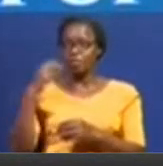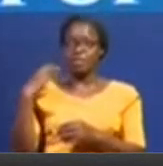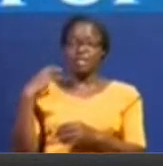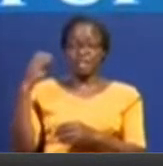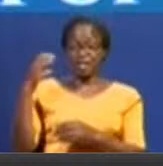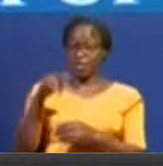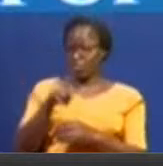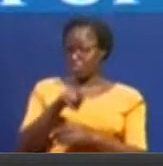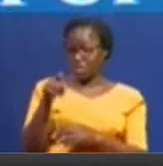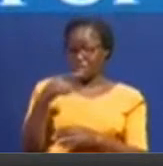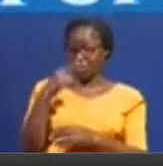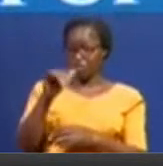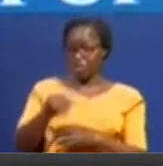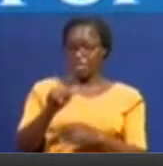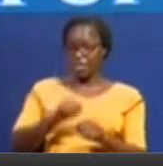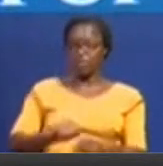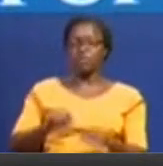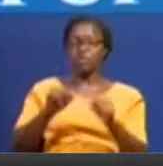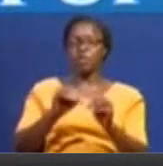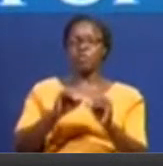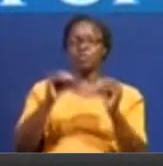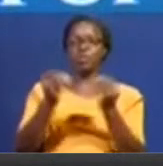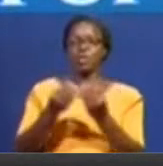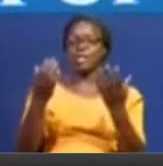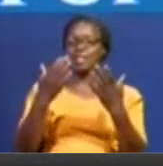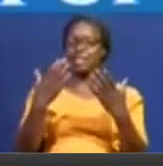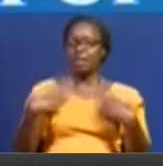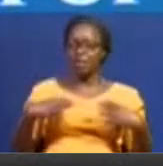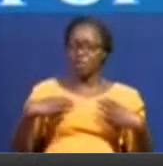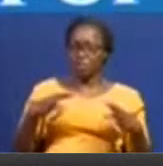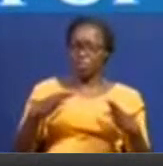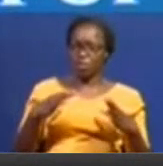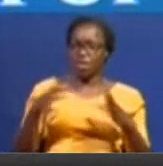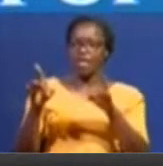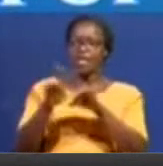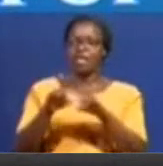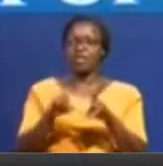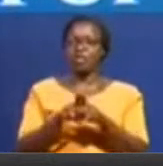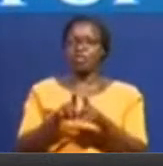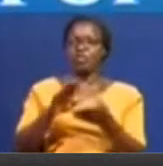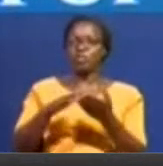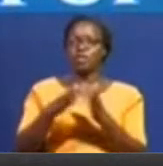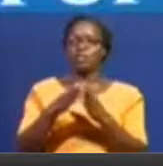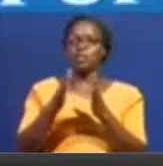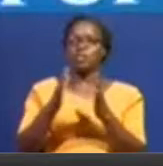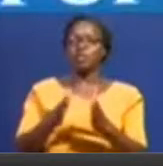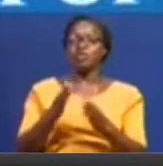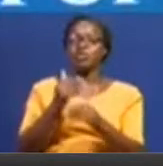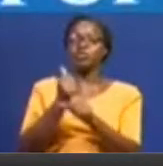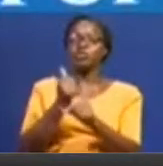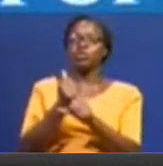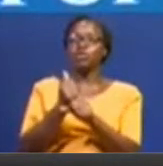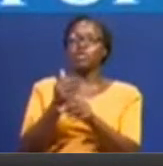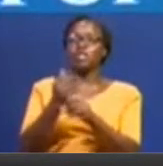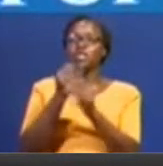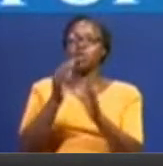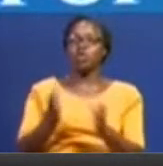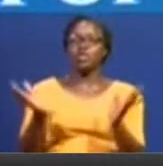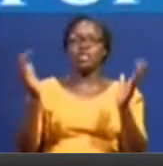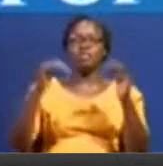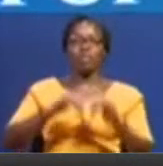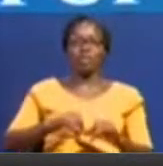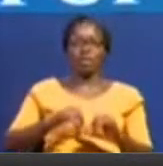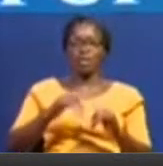chairperson, so that I was able to organize the people. I also ended up being the person conducting the stakeholders